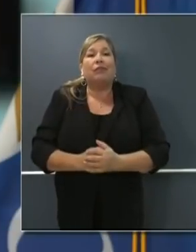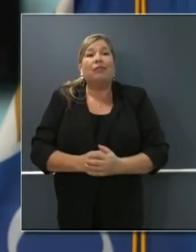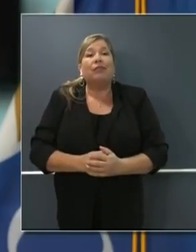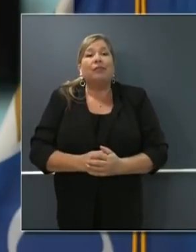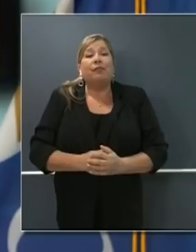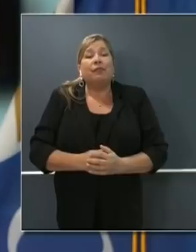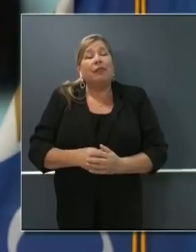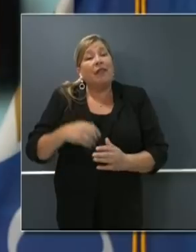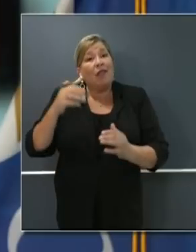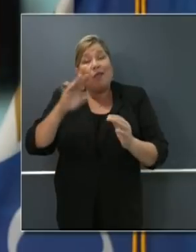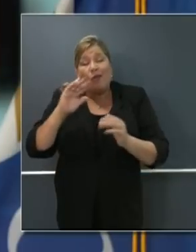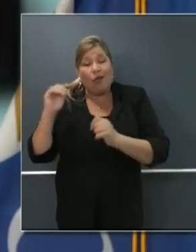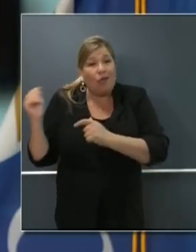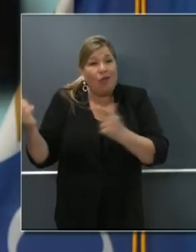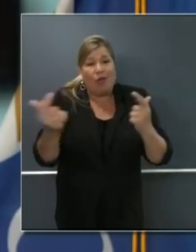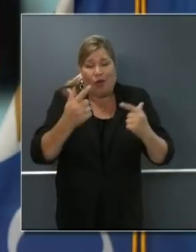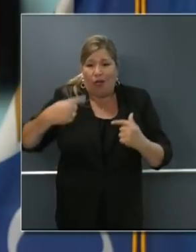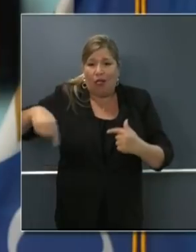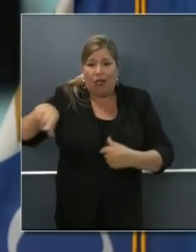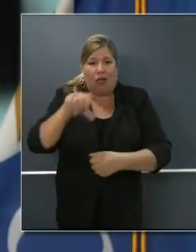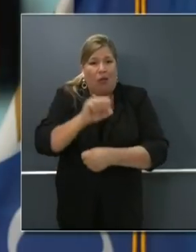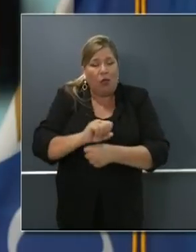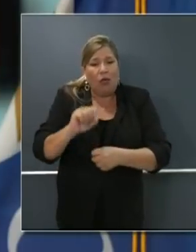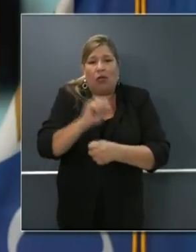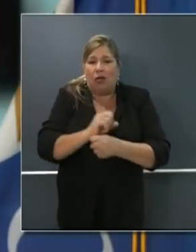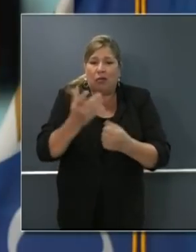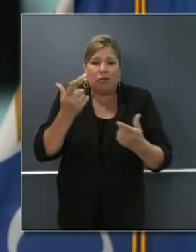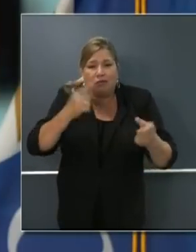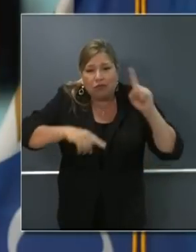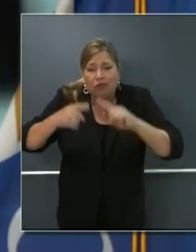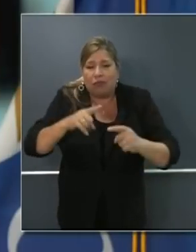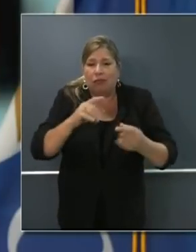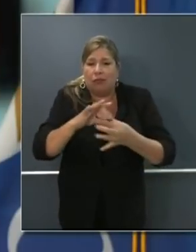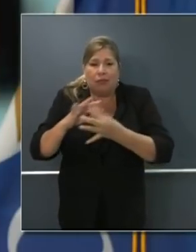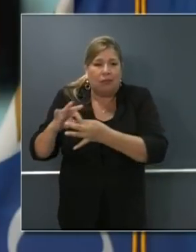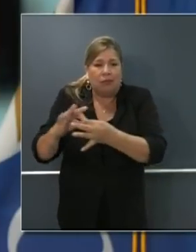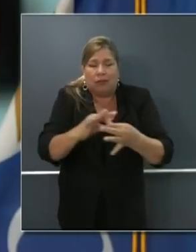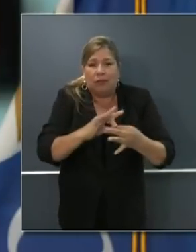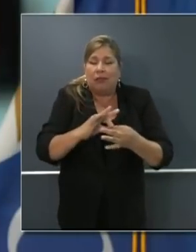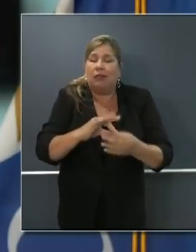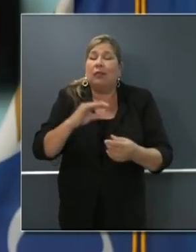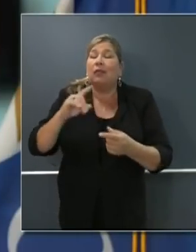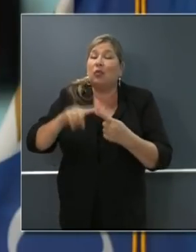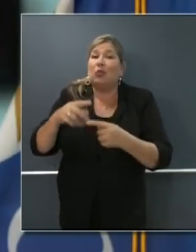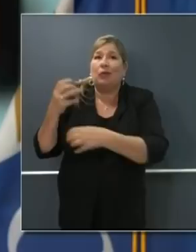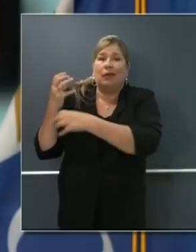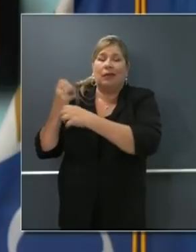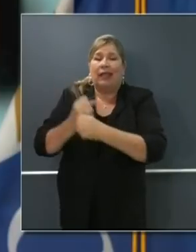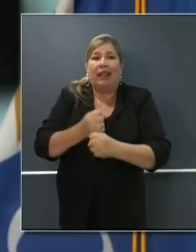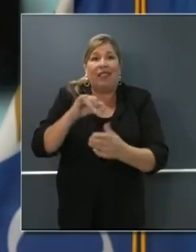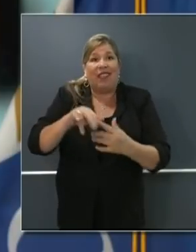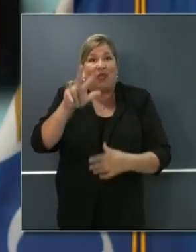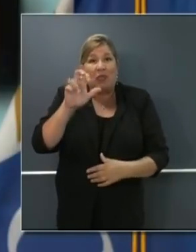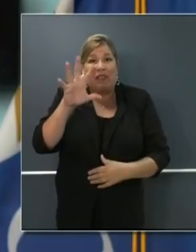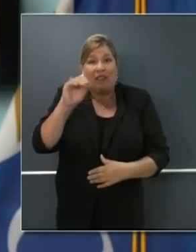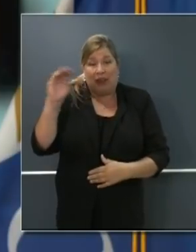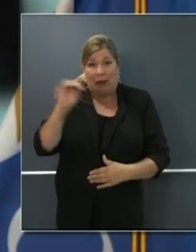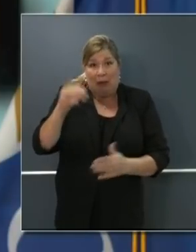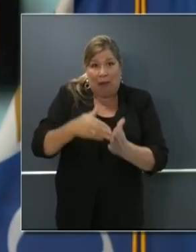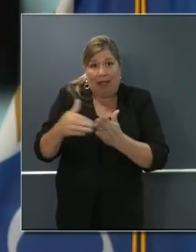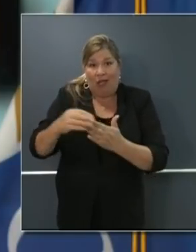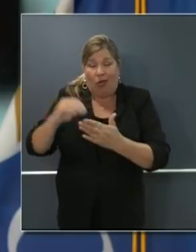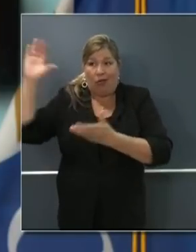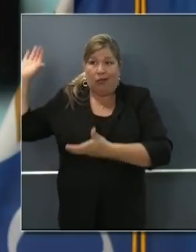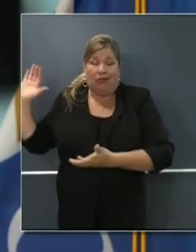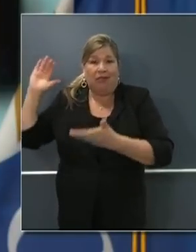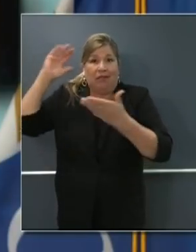Republican leader. Everybody worked together on that CARES Act. It provided the state of California $350 million of grants that